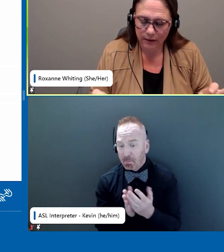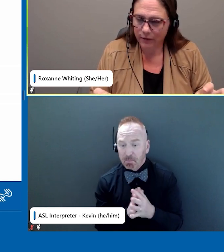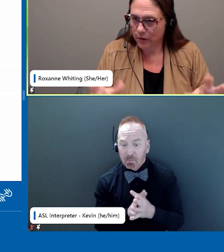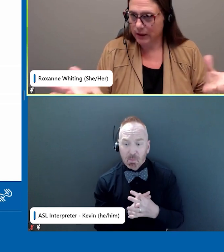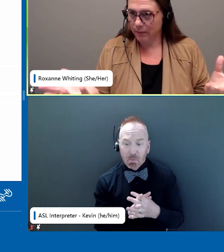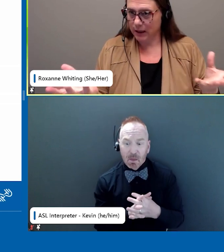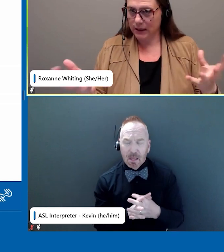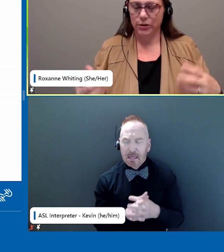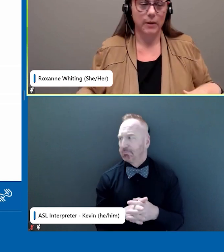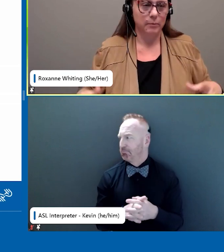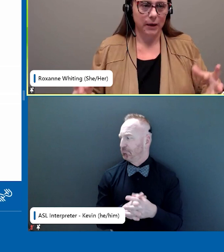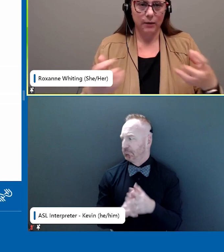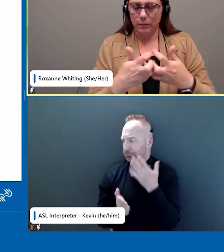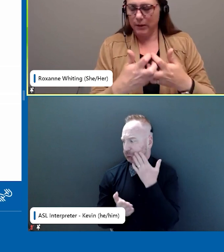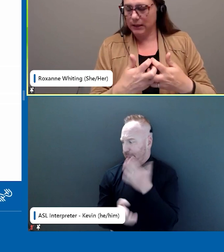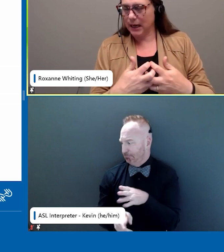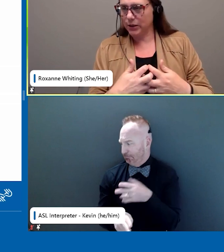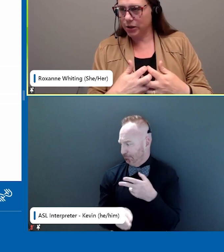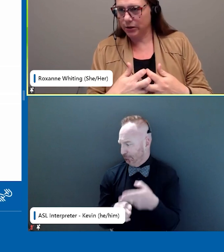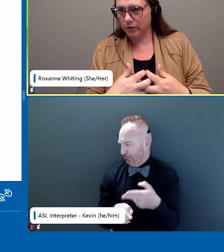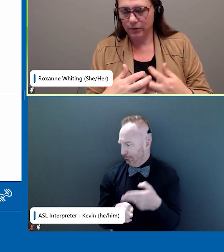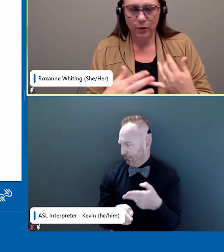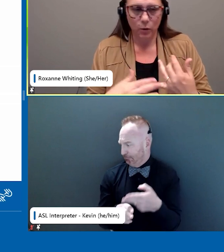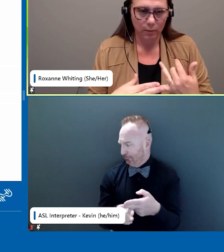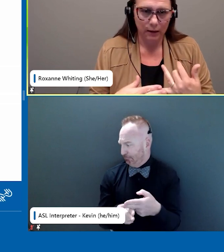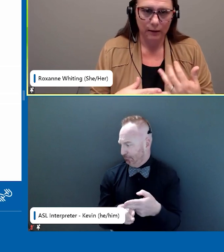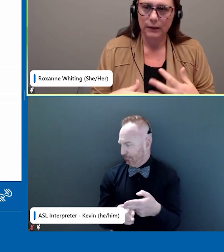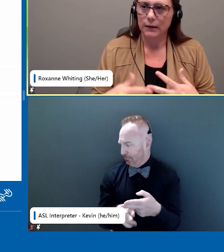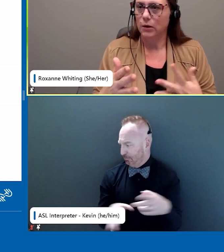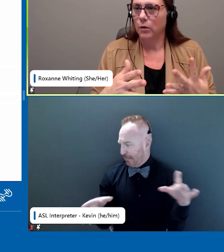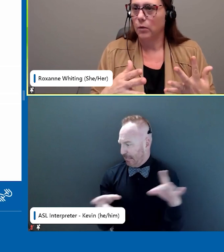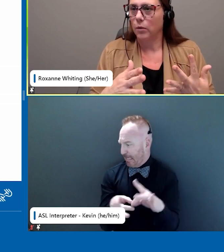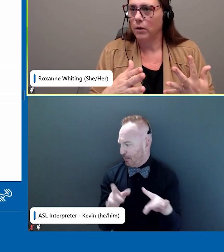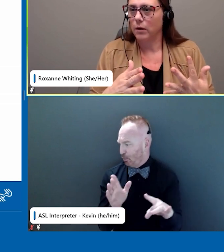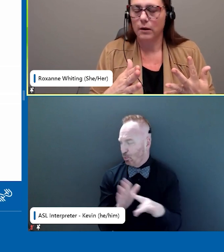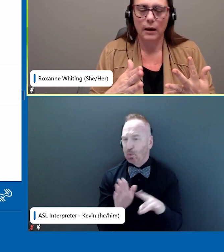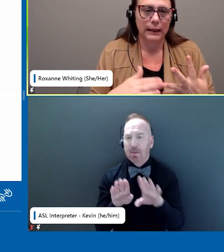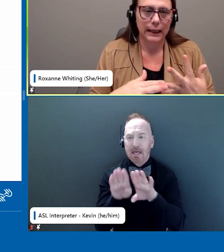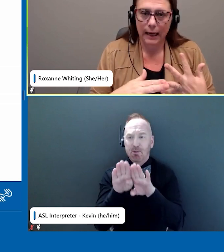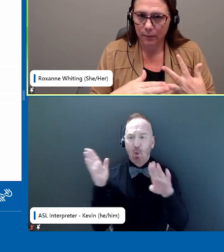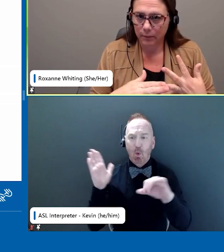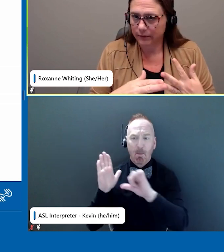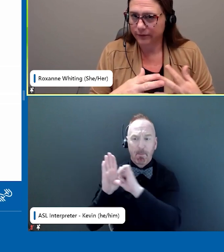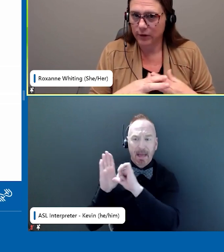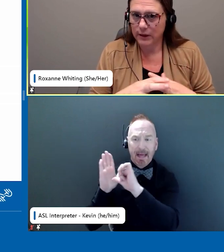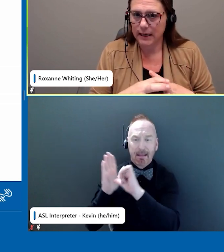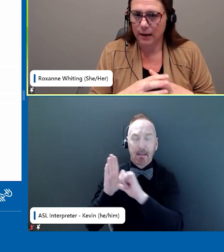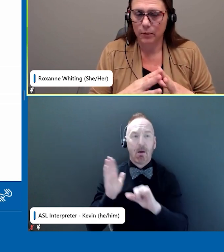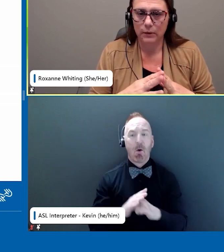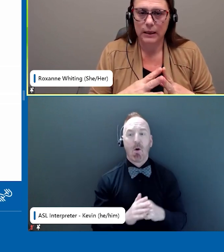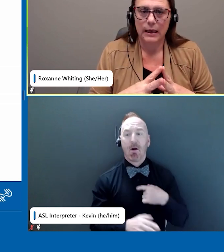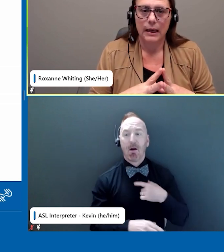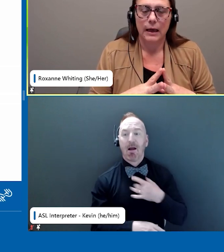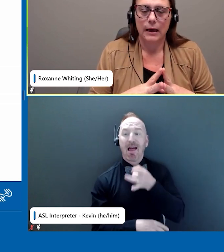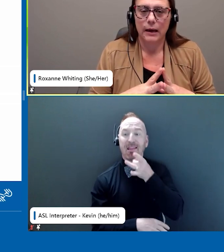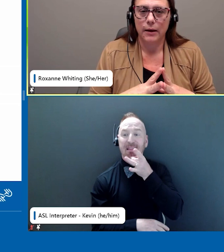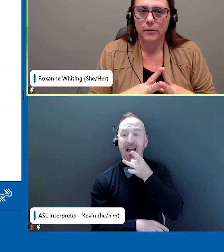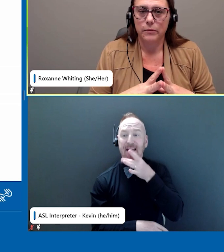and I don't even know the name of the instrument, but it would be attached to the doorbell or a lamp, for